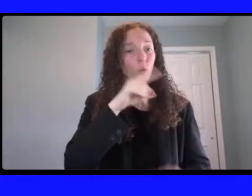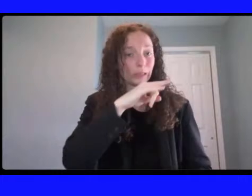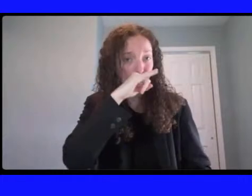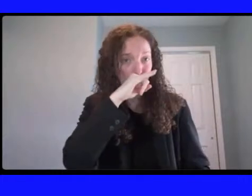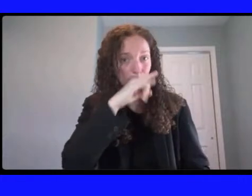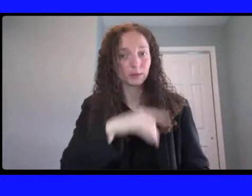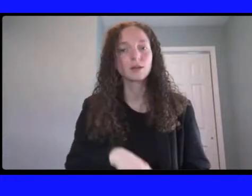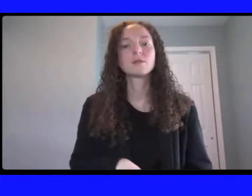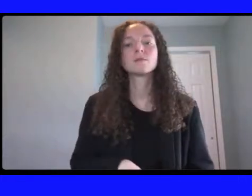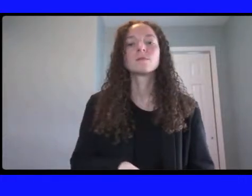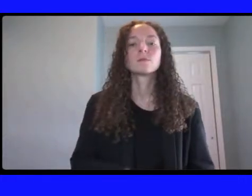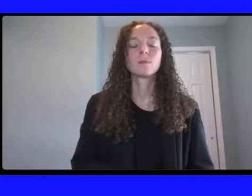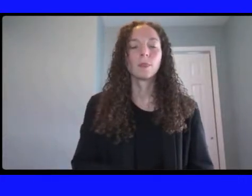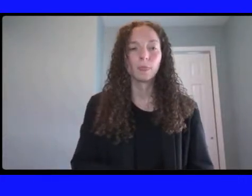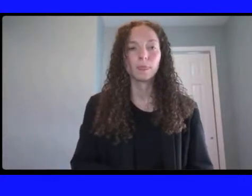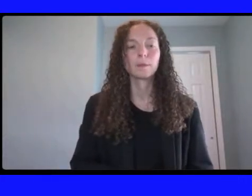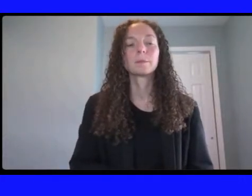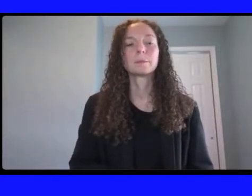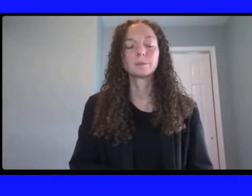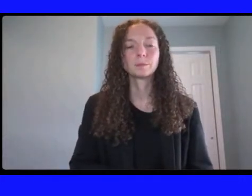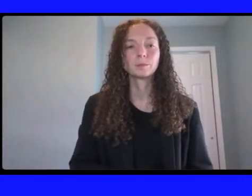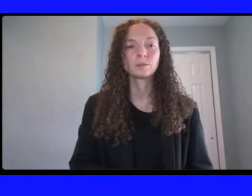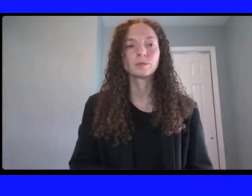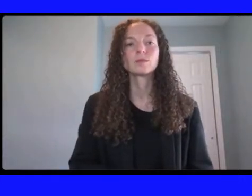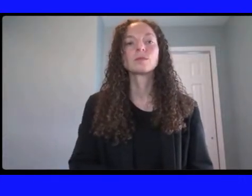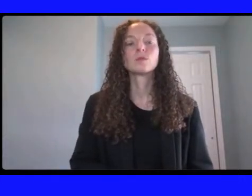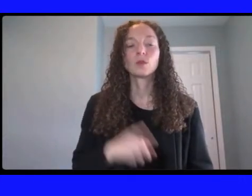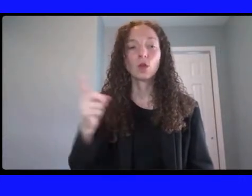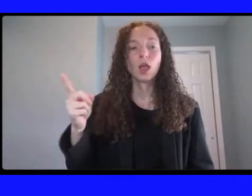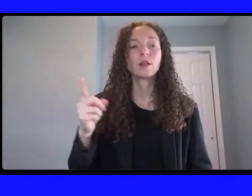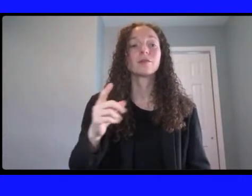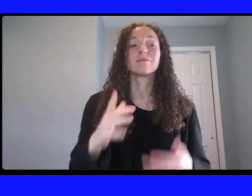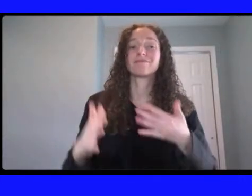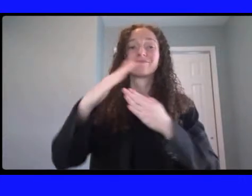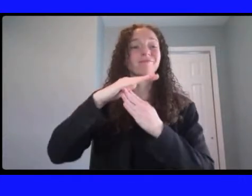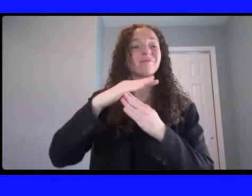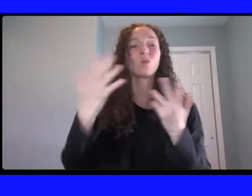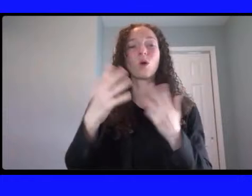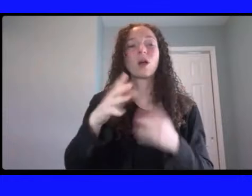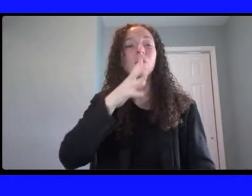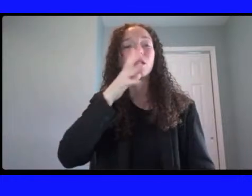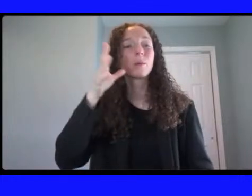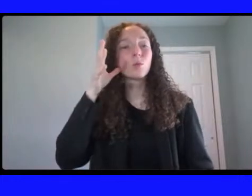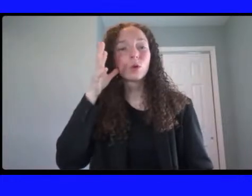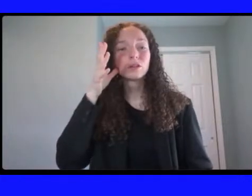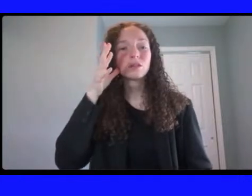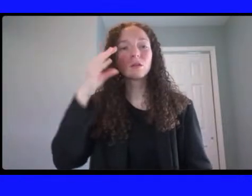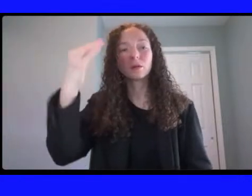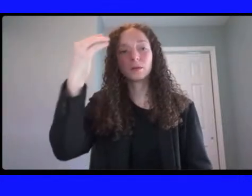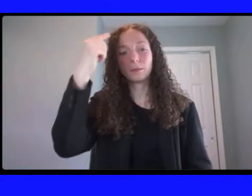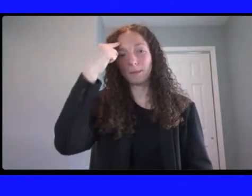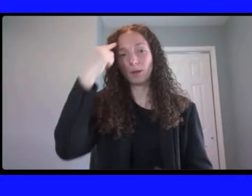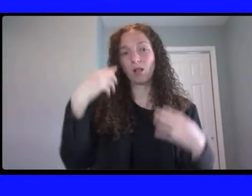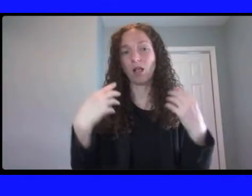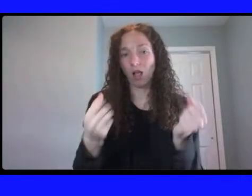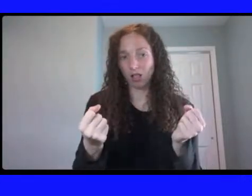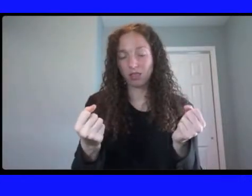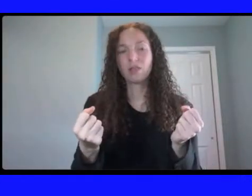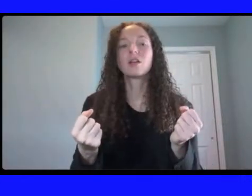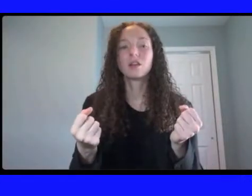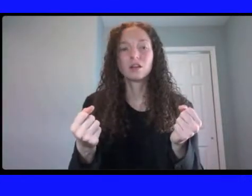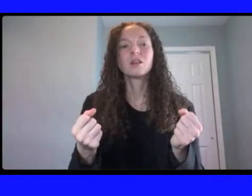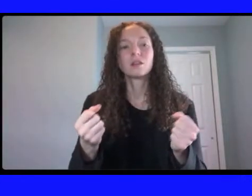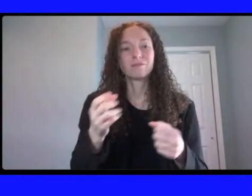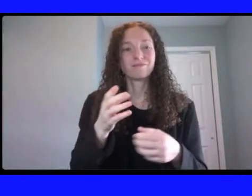can't get to services for the most part. So having those services integrated in and available within the women's health